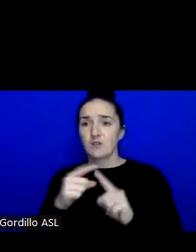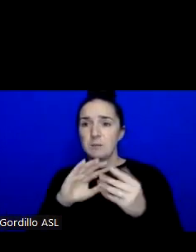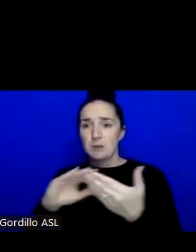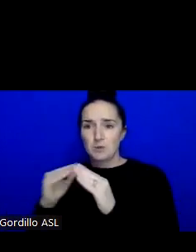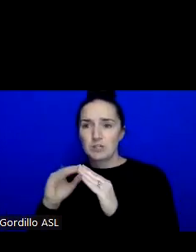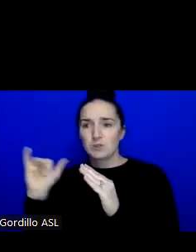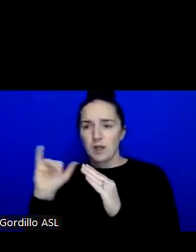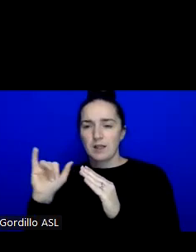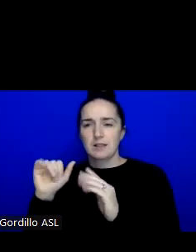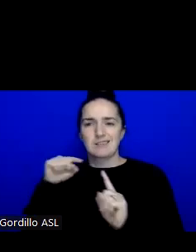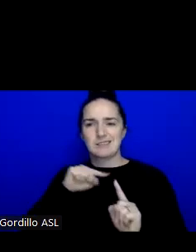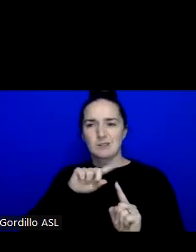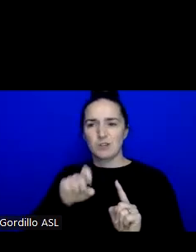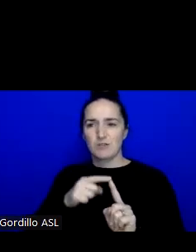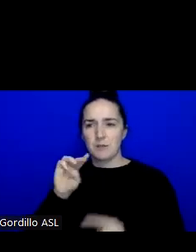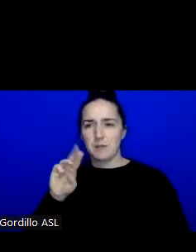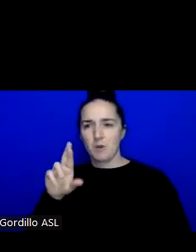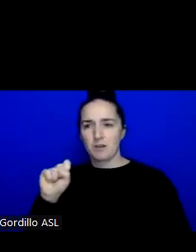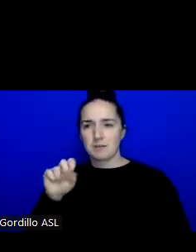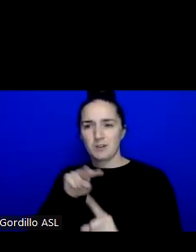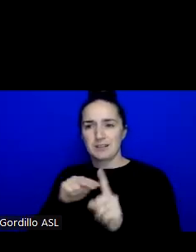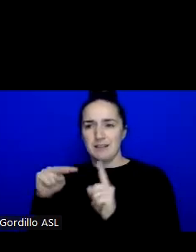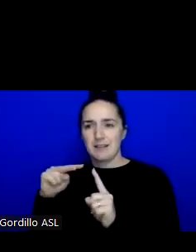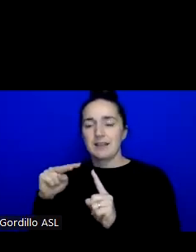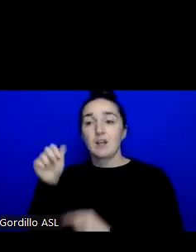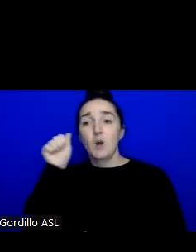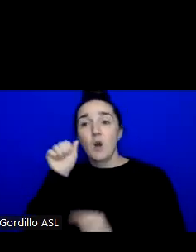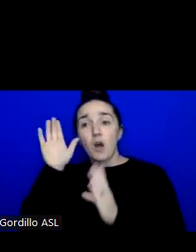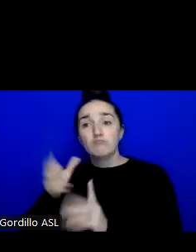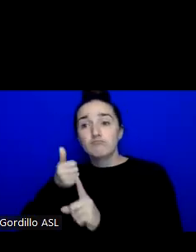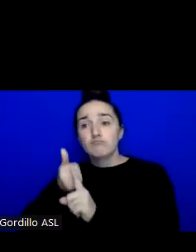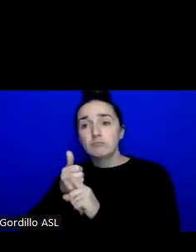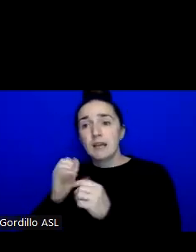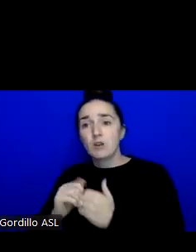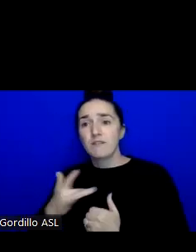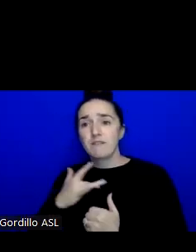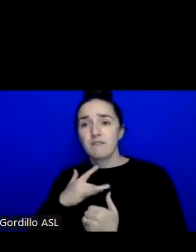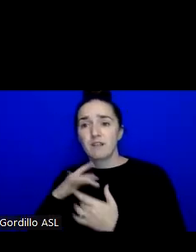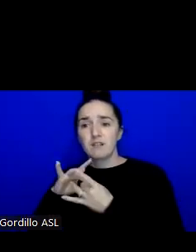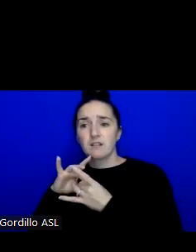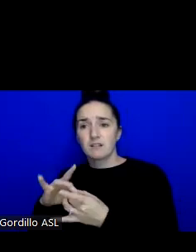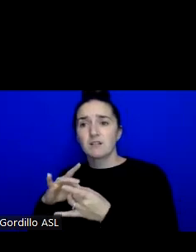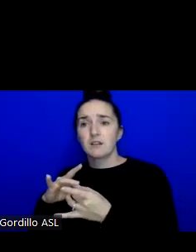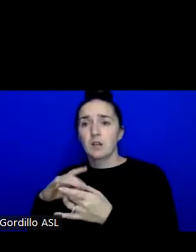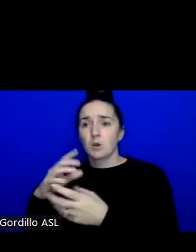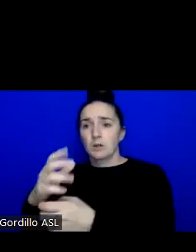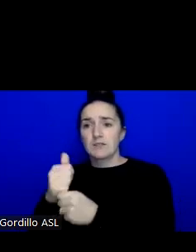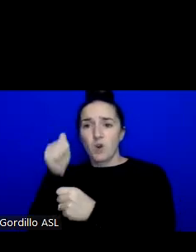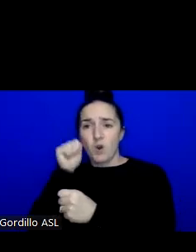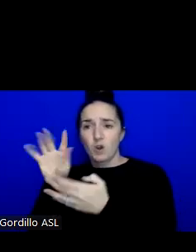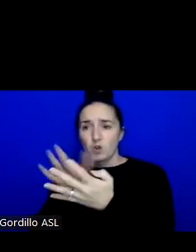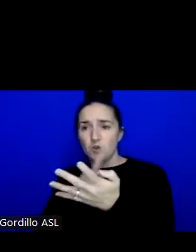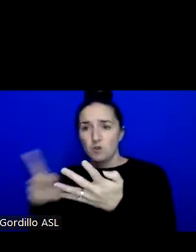but this is from the MRS perspective. As an audiologist, how do you feel about receiving an audiogram from